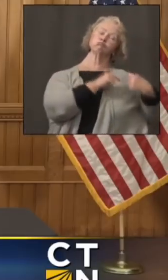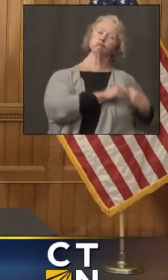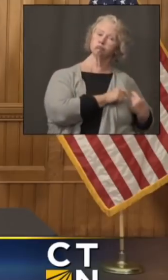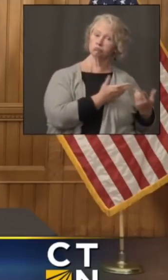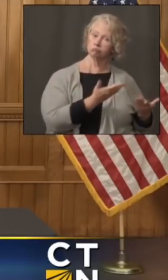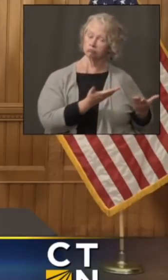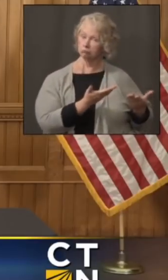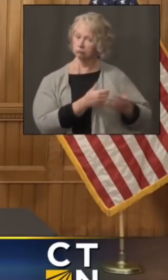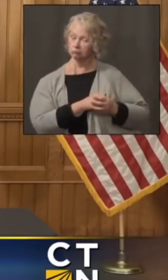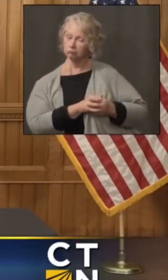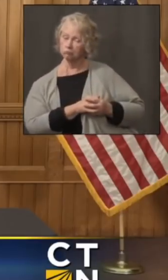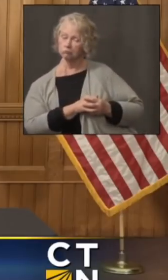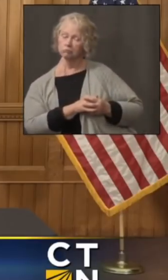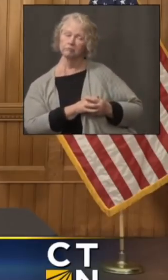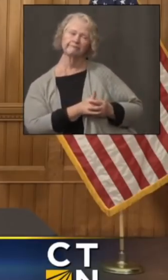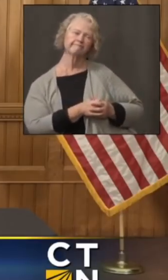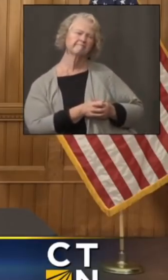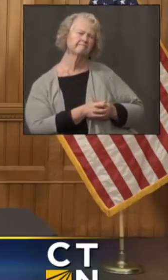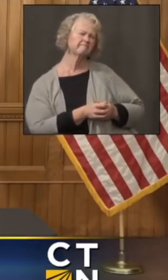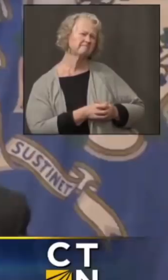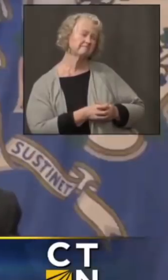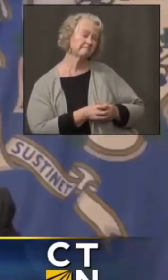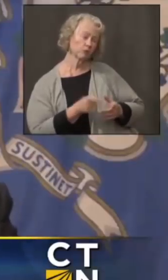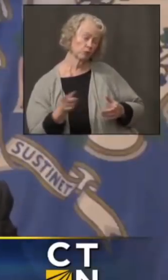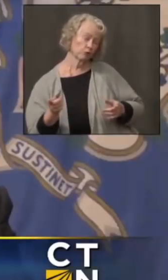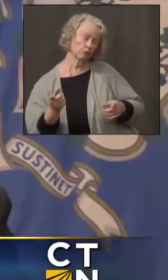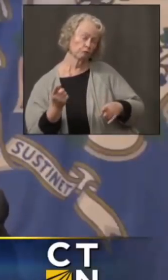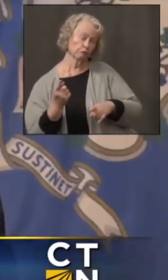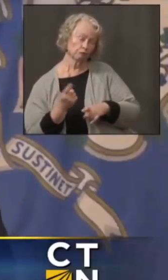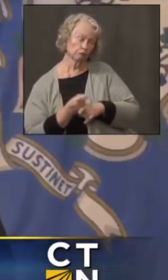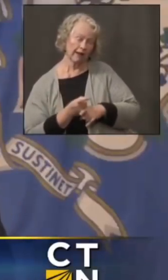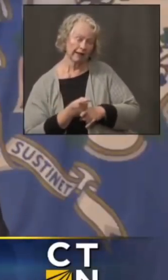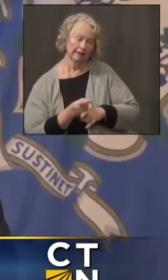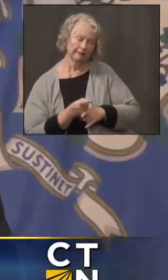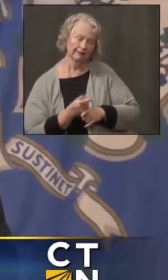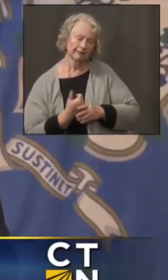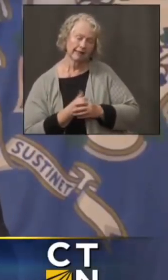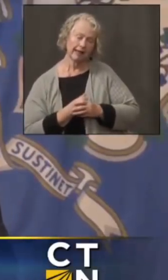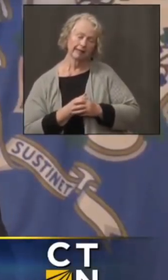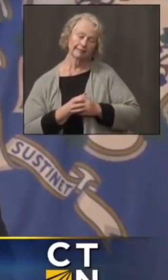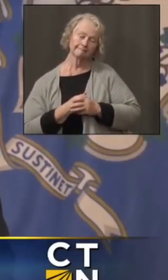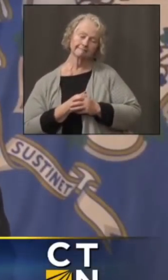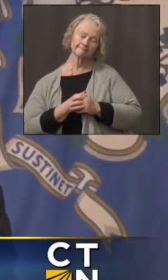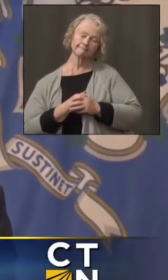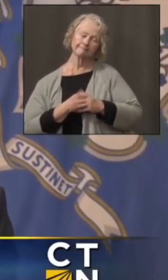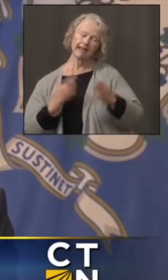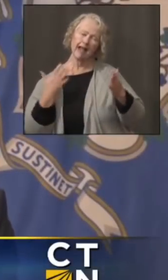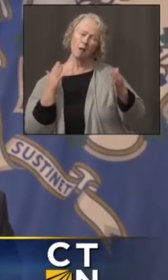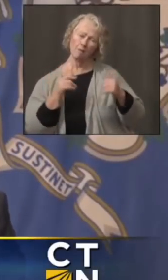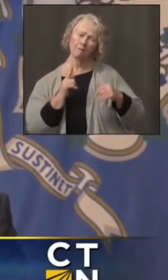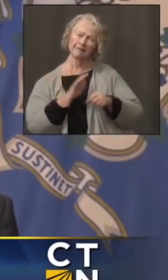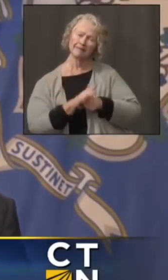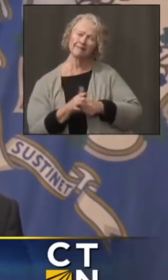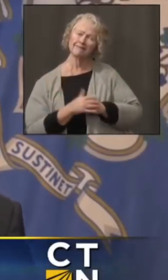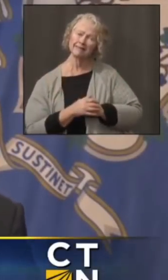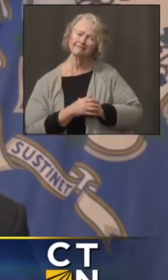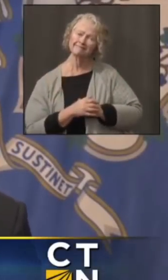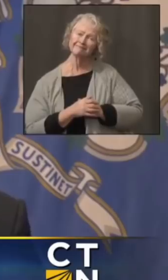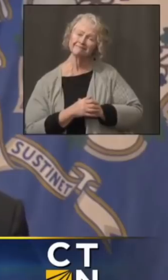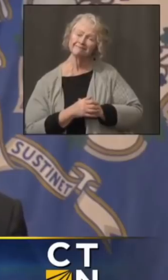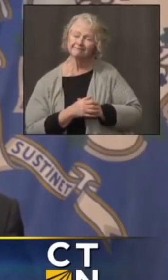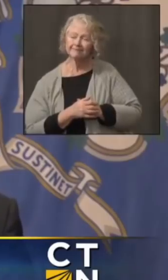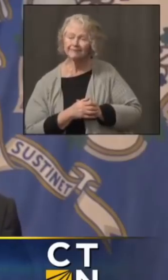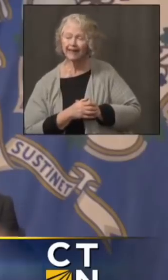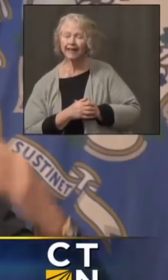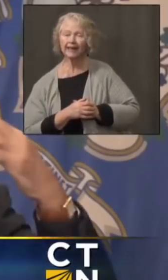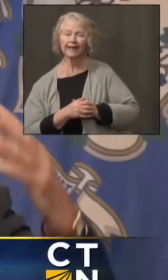capacity numbers a little bit? No, you're absolutely right about that. And I hope not. I mean, we've